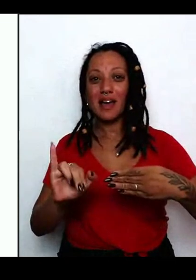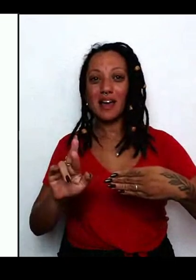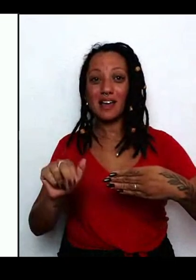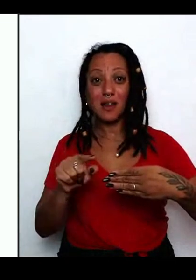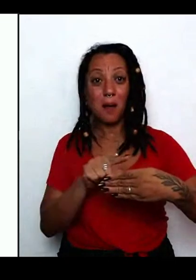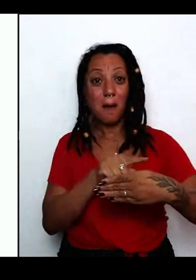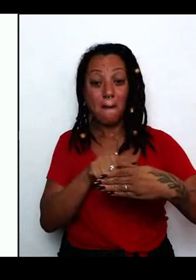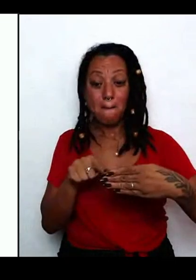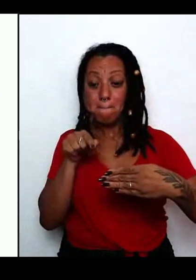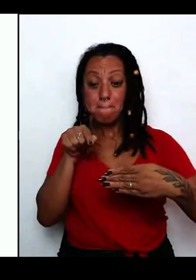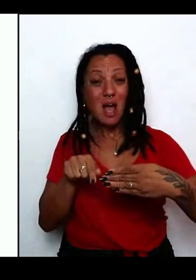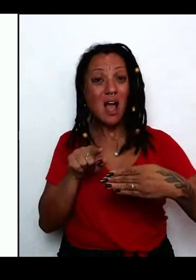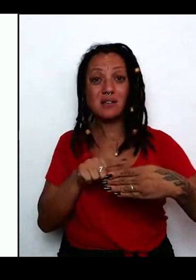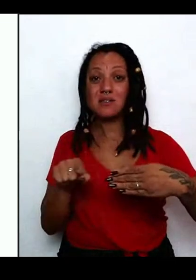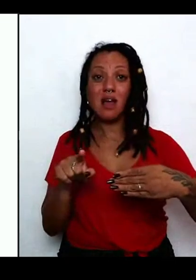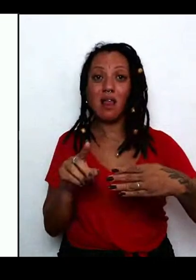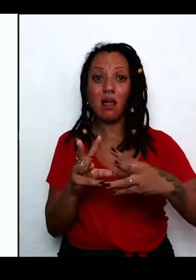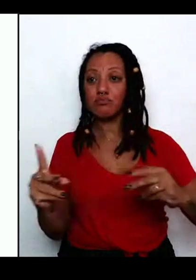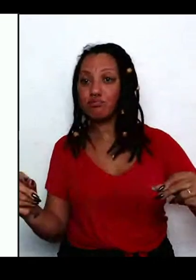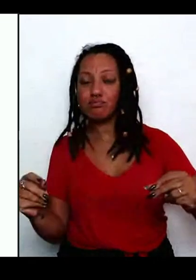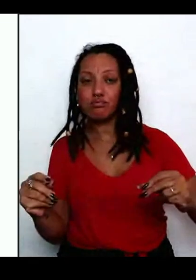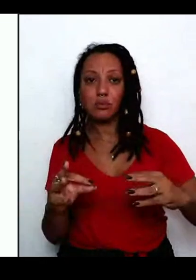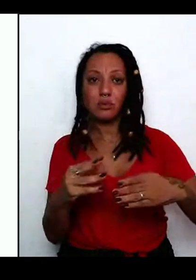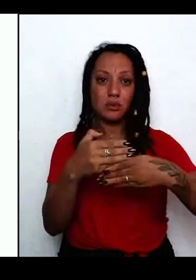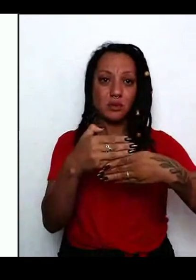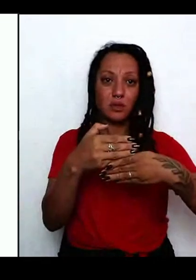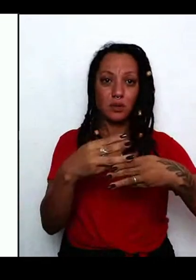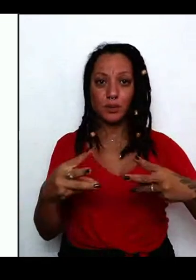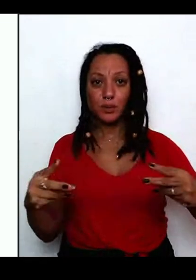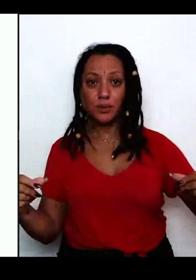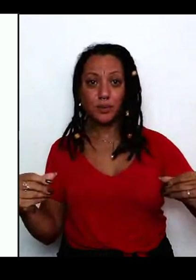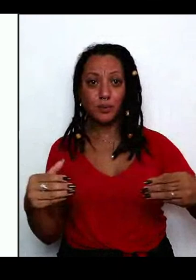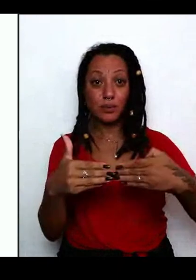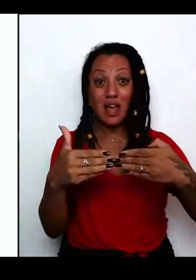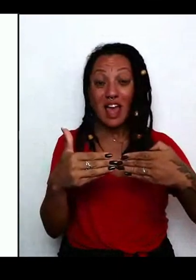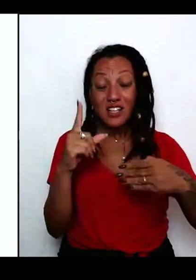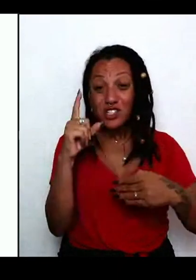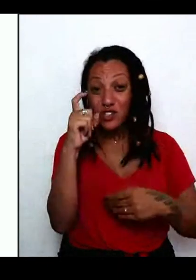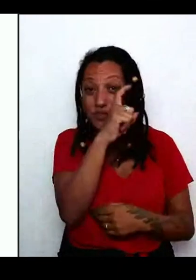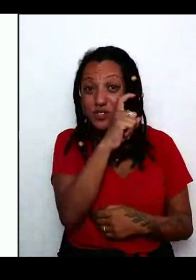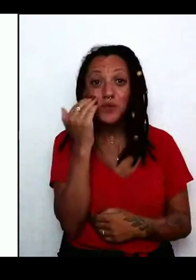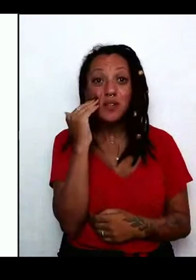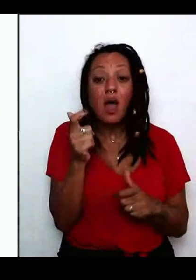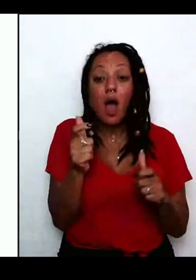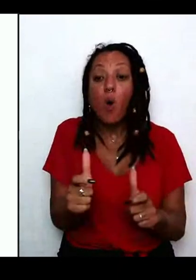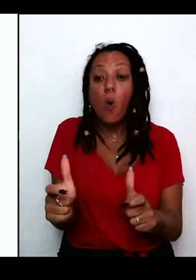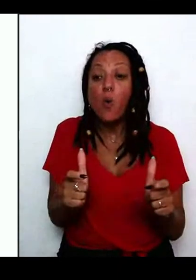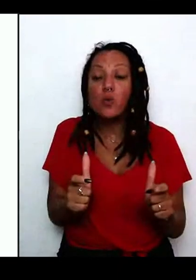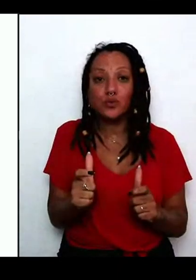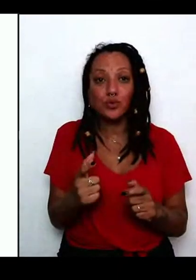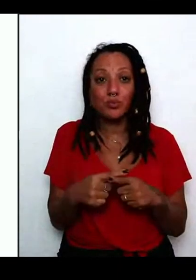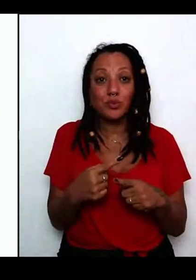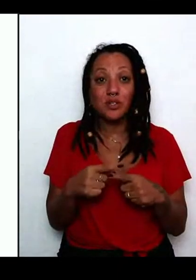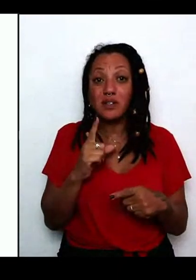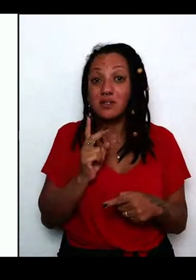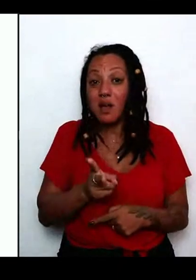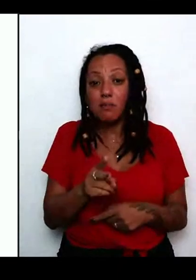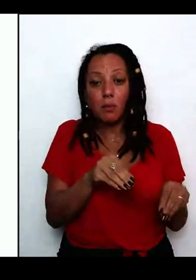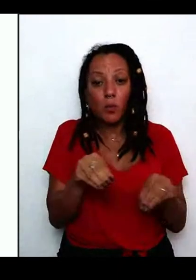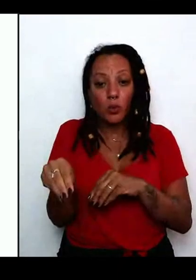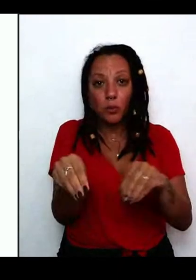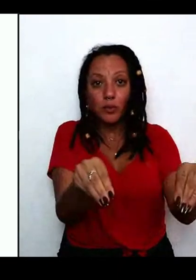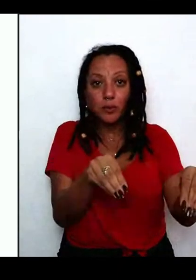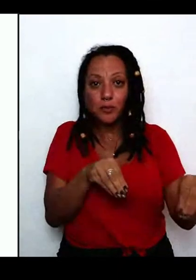requires slowing down and navigating new embodied footings that considers sea and land as well as shifting sand